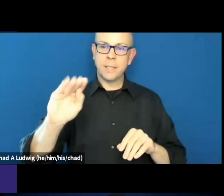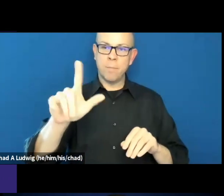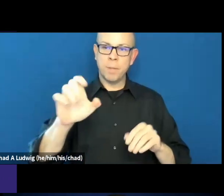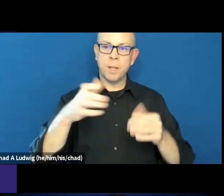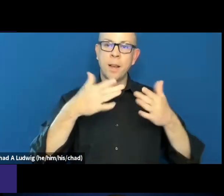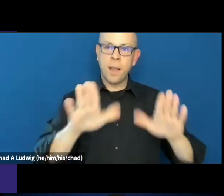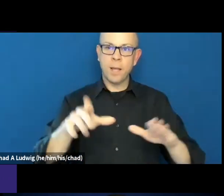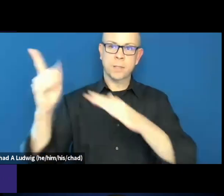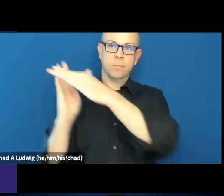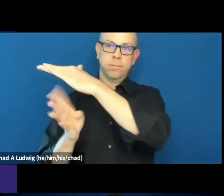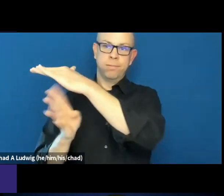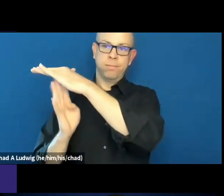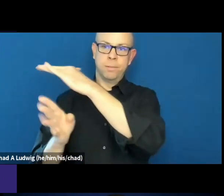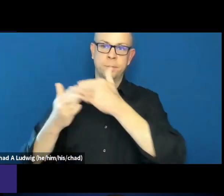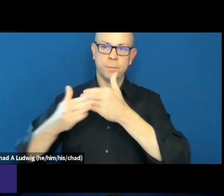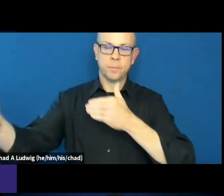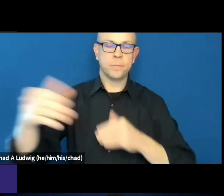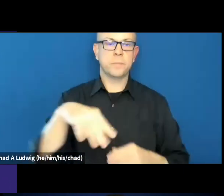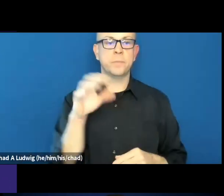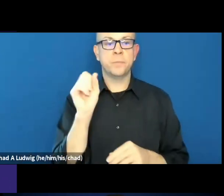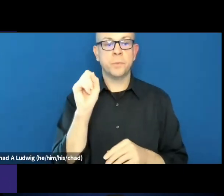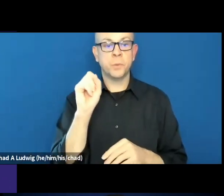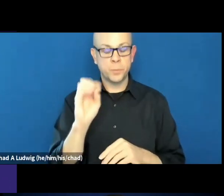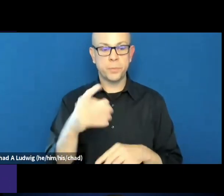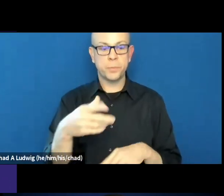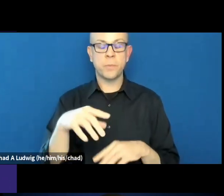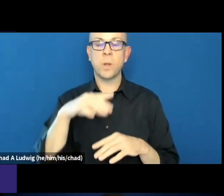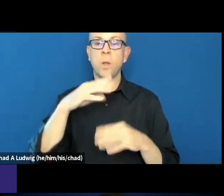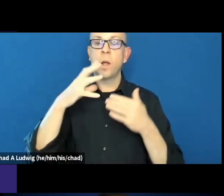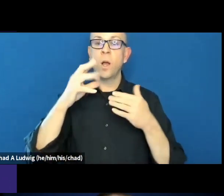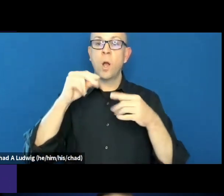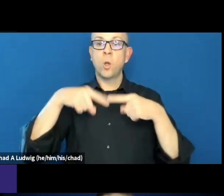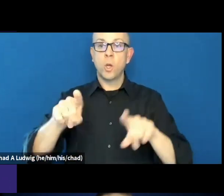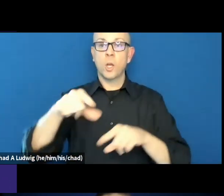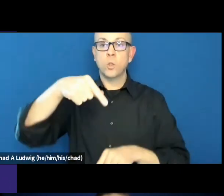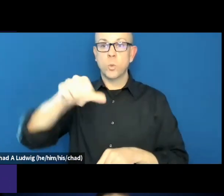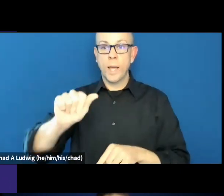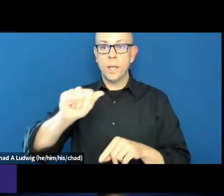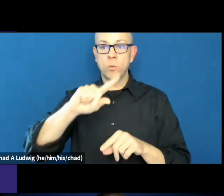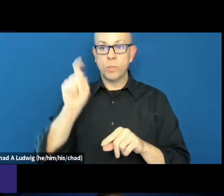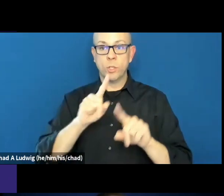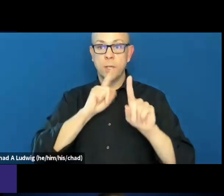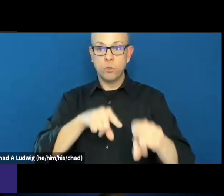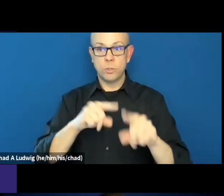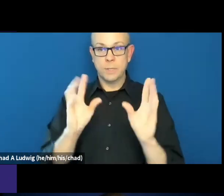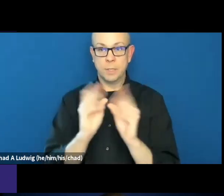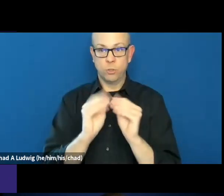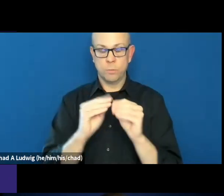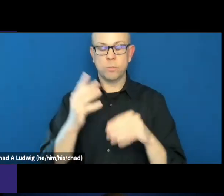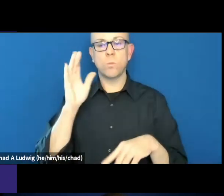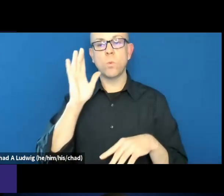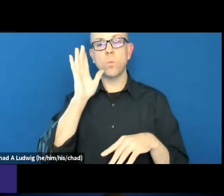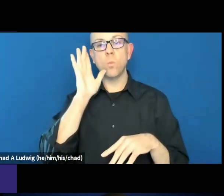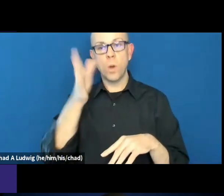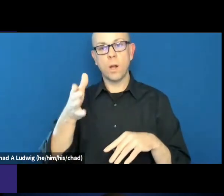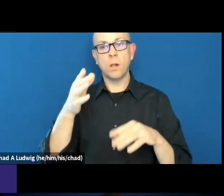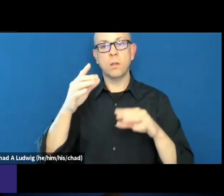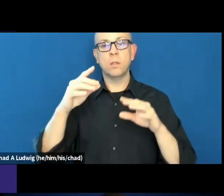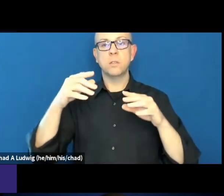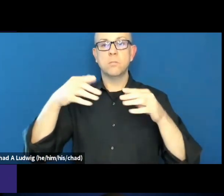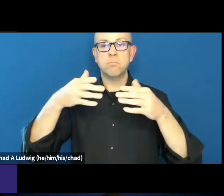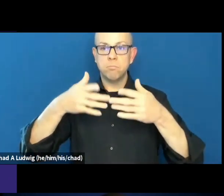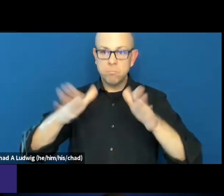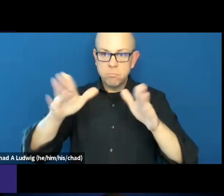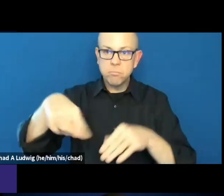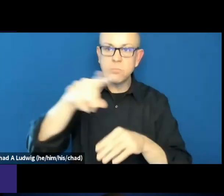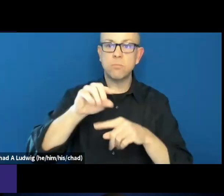Someone just came into the room and I needed to let them in from the waiting room, so that's what I was doing. During our question and answer